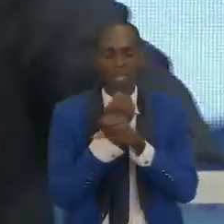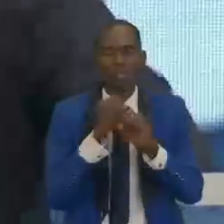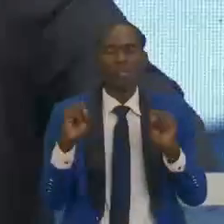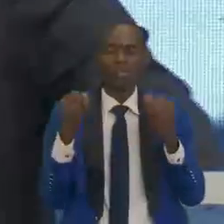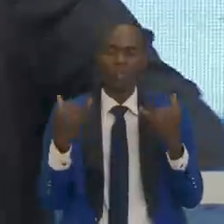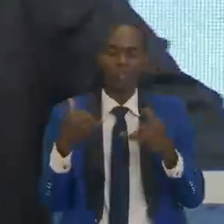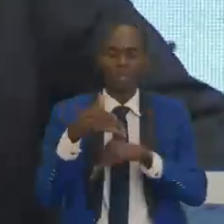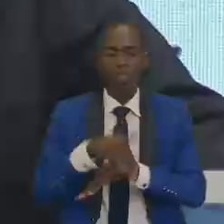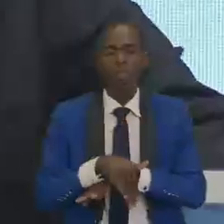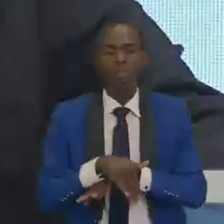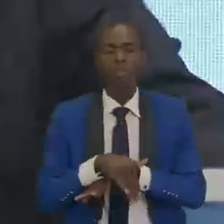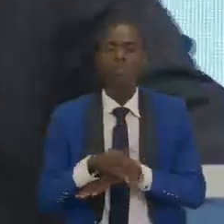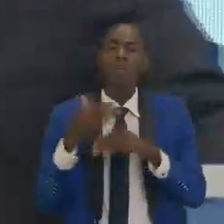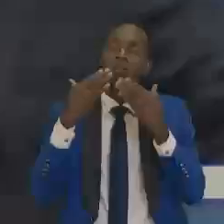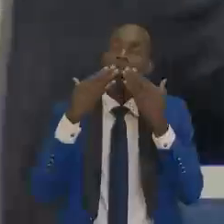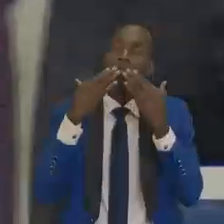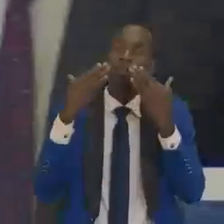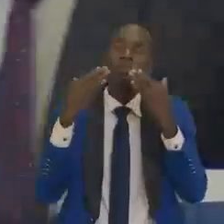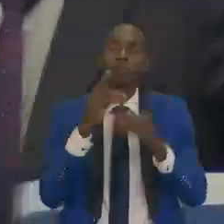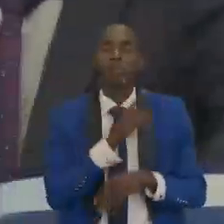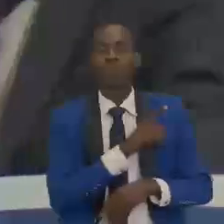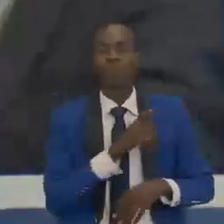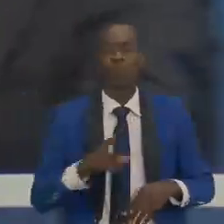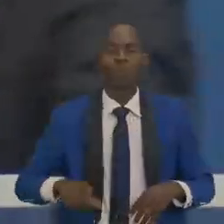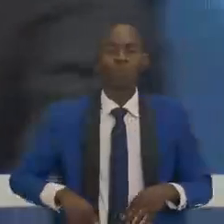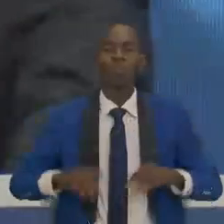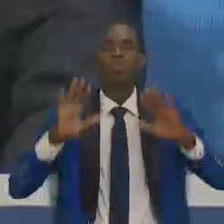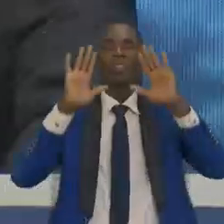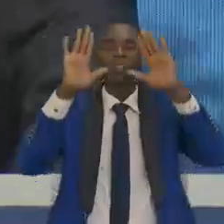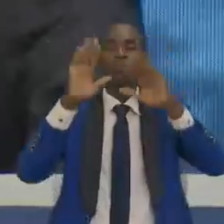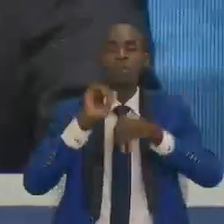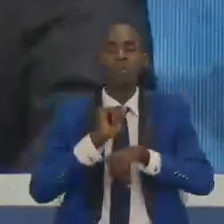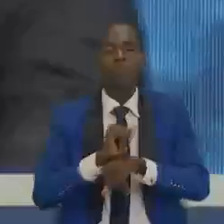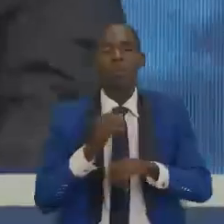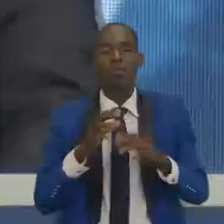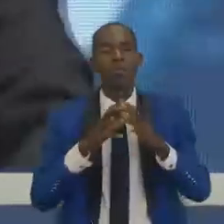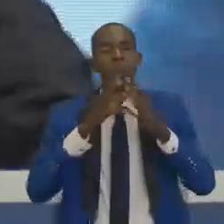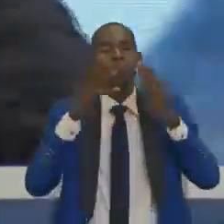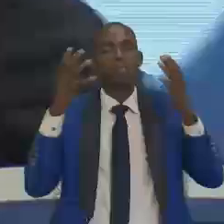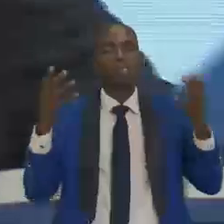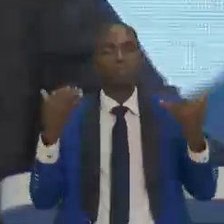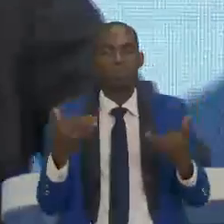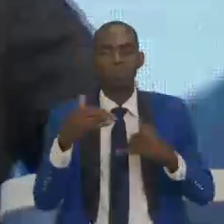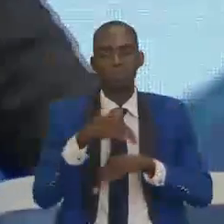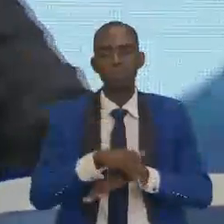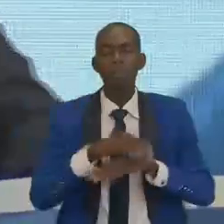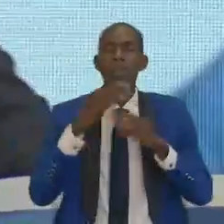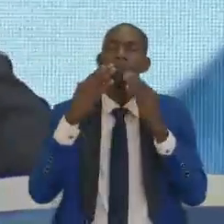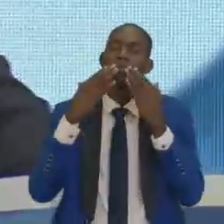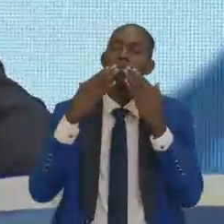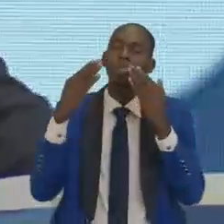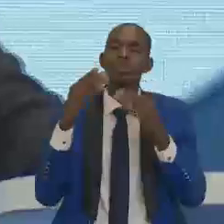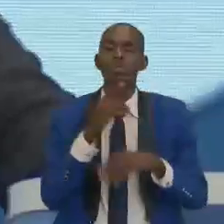tonight. Thank you, Lord. Miracles and wonders tonight. Thank you,